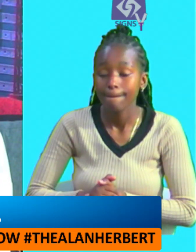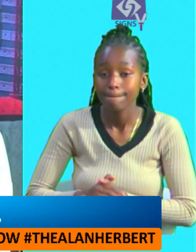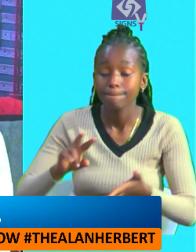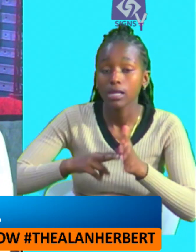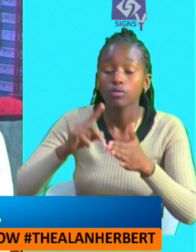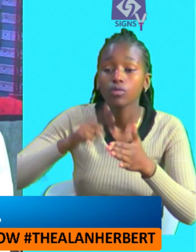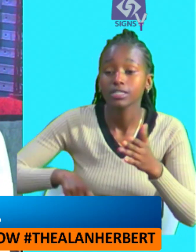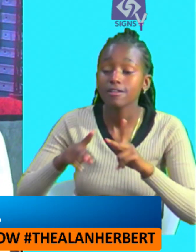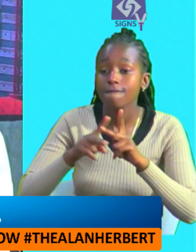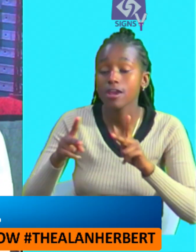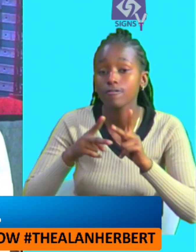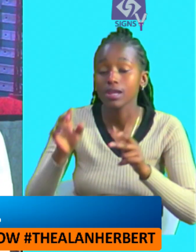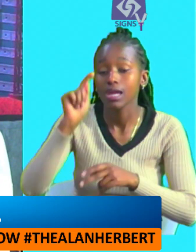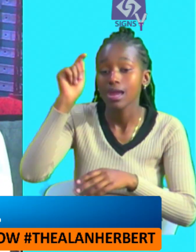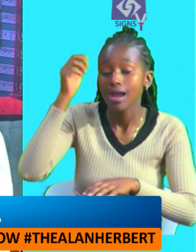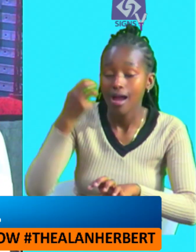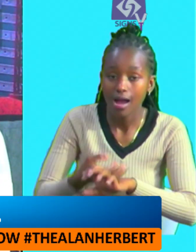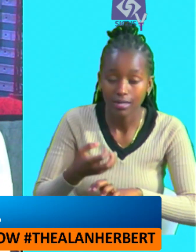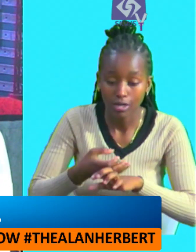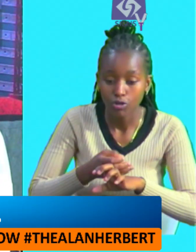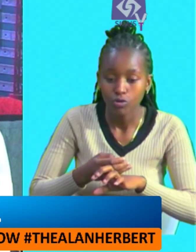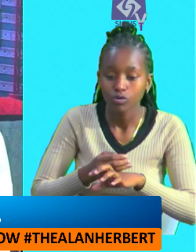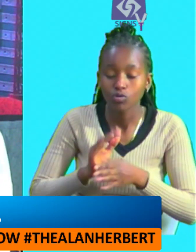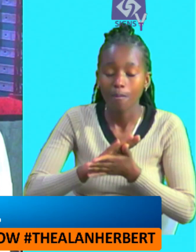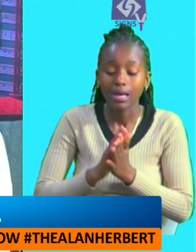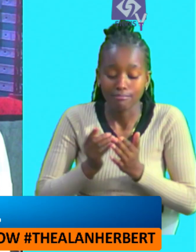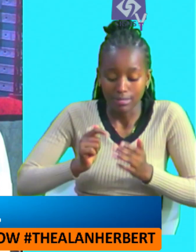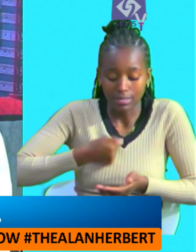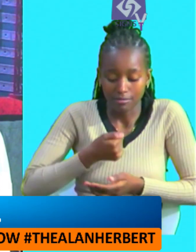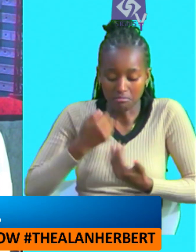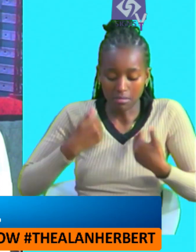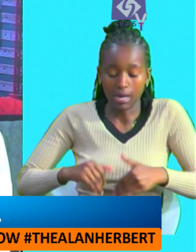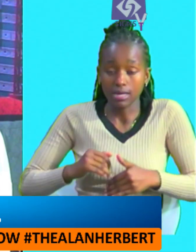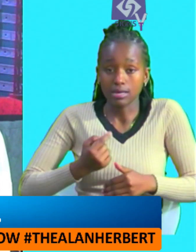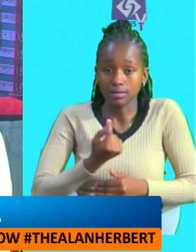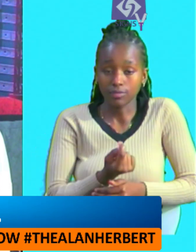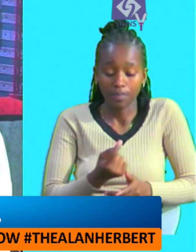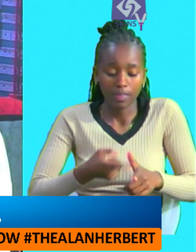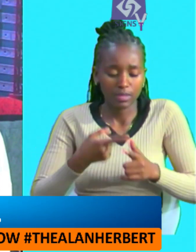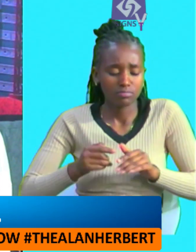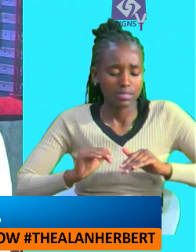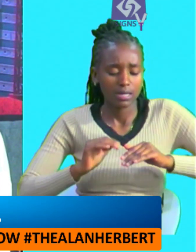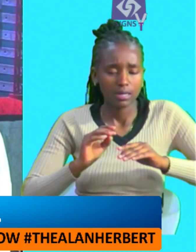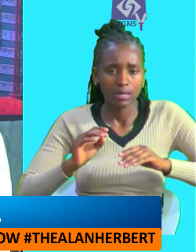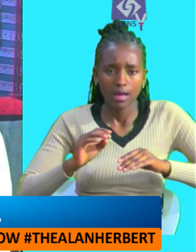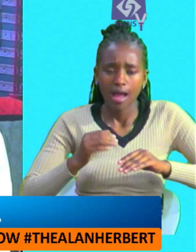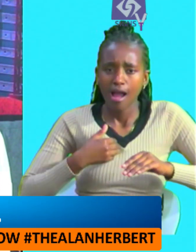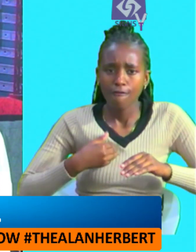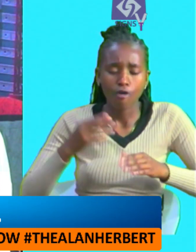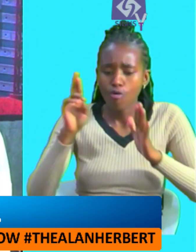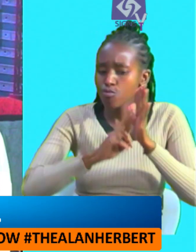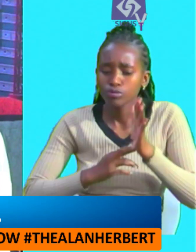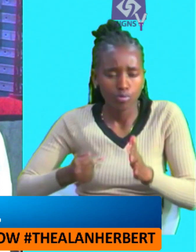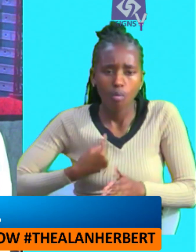there's something that I used to do, and I remember talking about pacing yourself. If you're going to live life by your